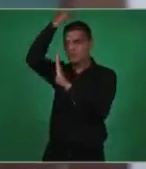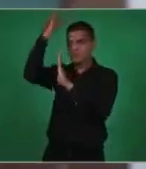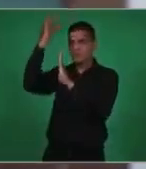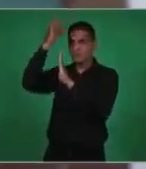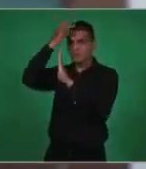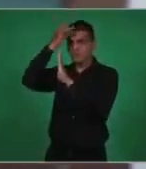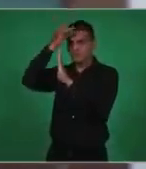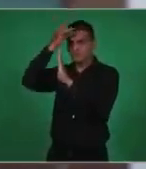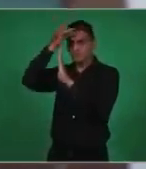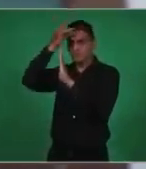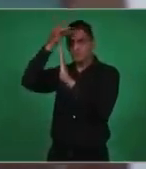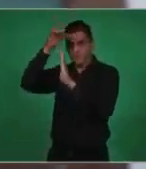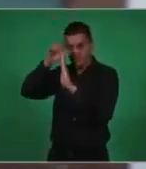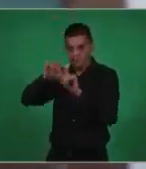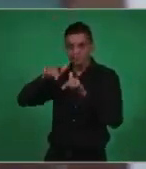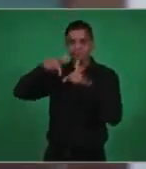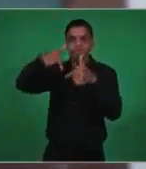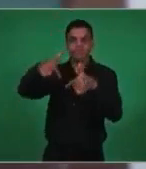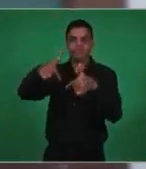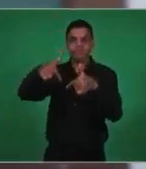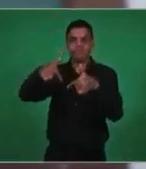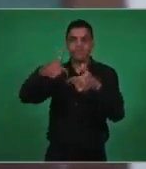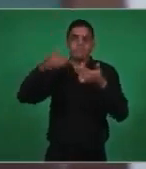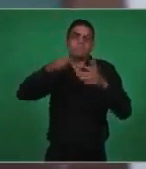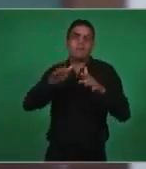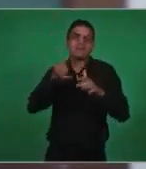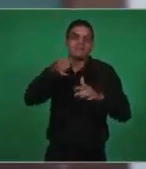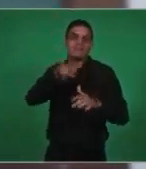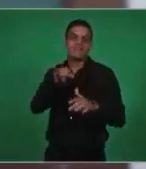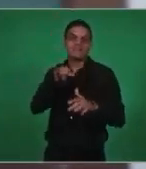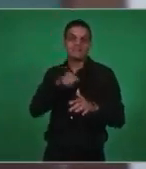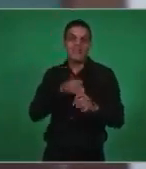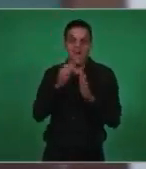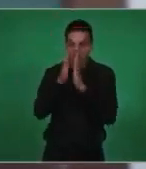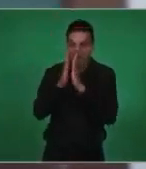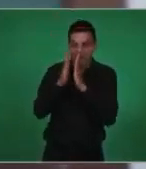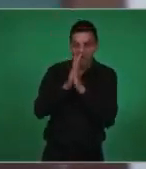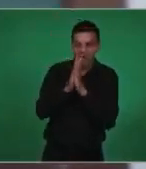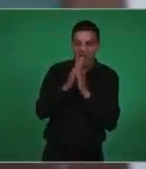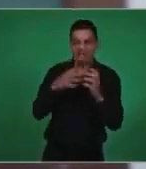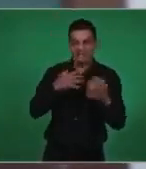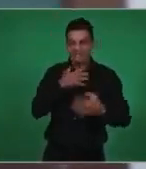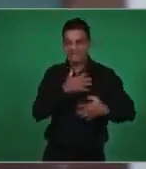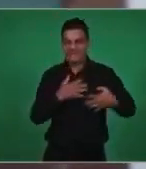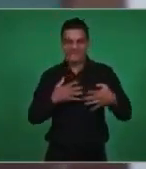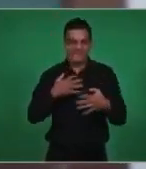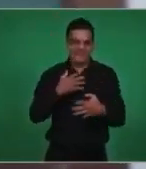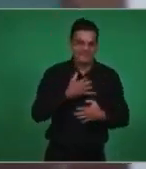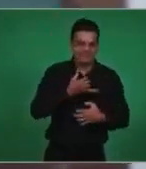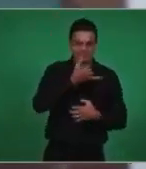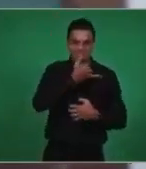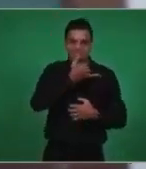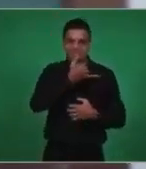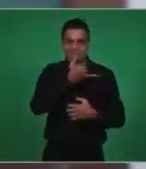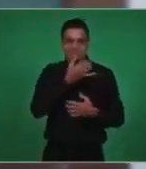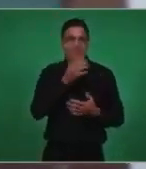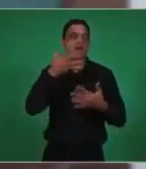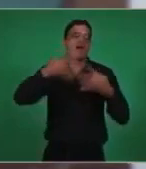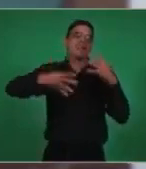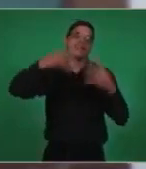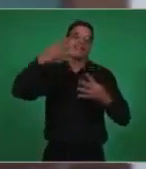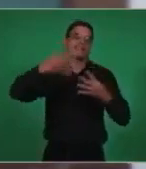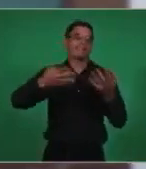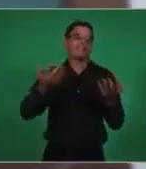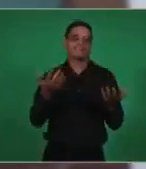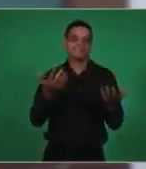prayer. But what hinders our prayer, do you know what it is? It's bitterness. If you have bitterness against someone else, and you are